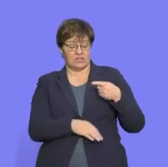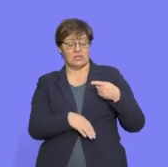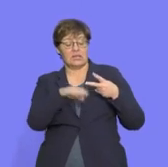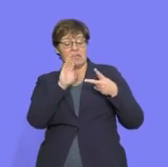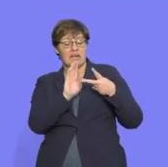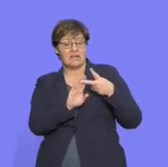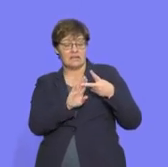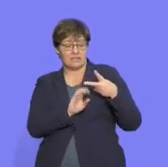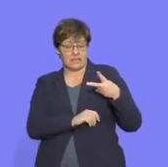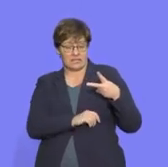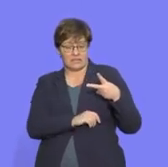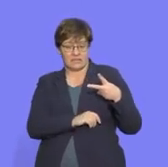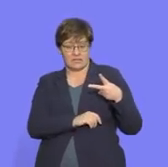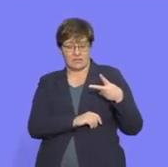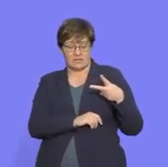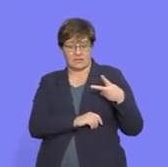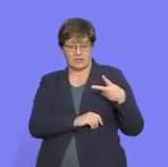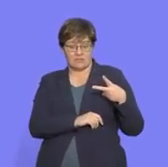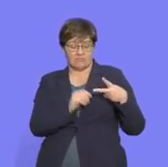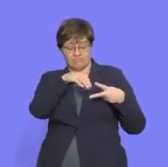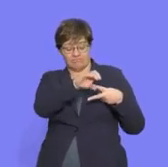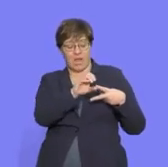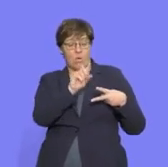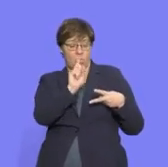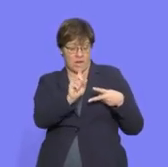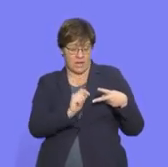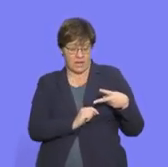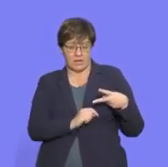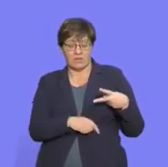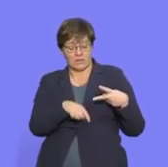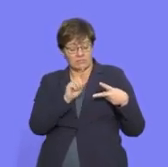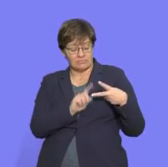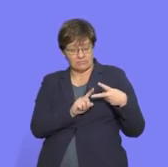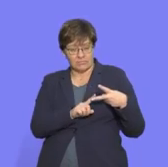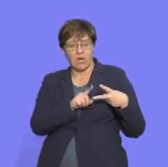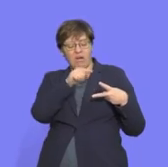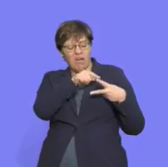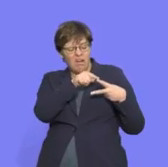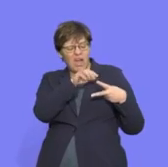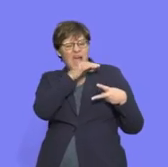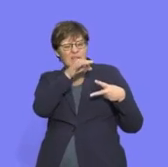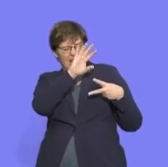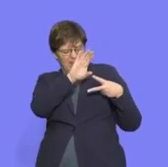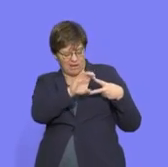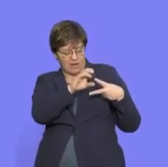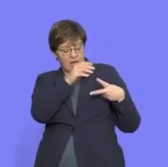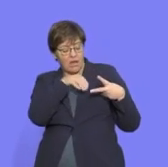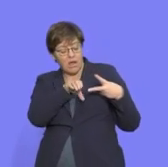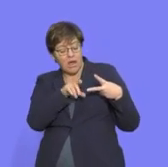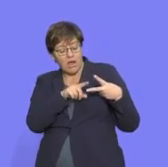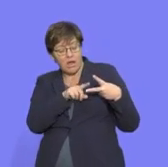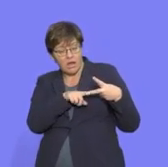first paragraph. That would be paragraph number 1, and that you would explain the whole of that. The